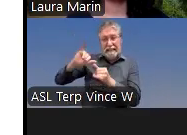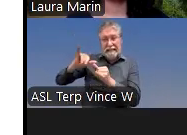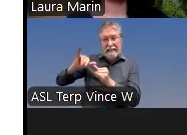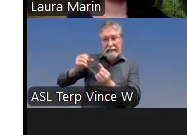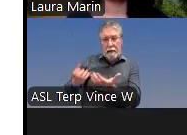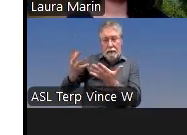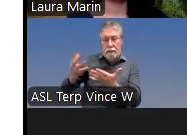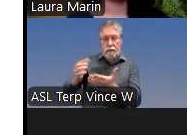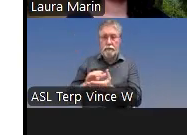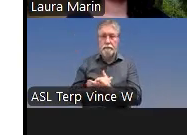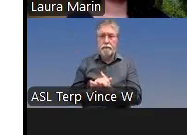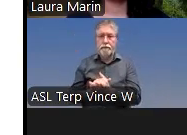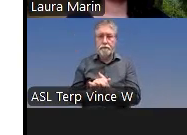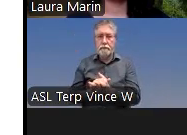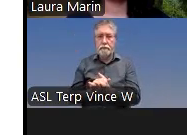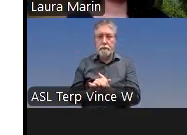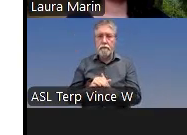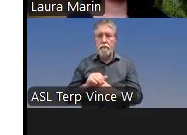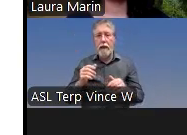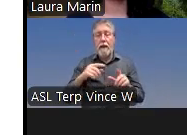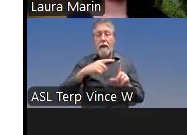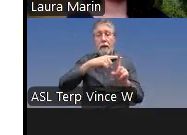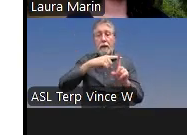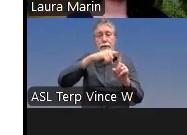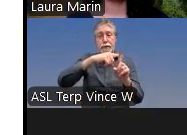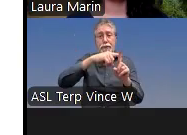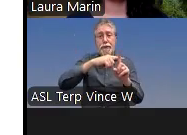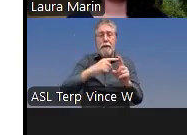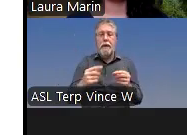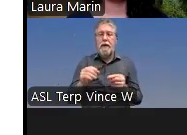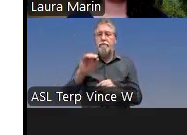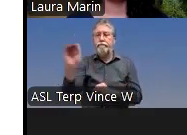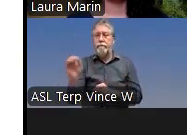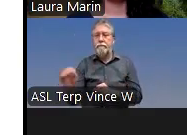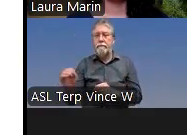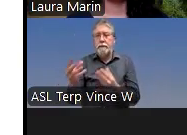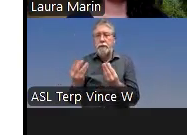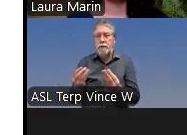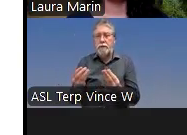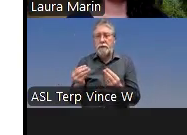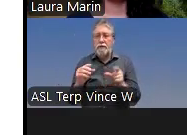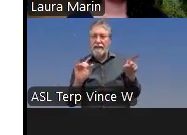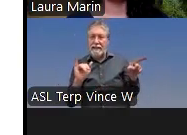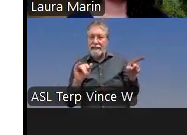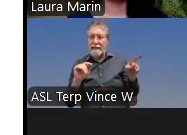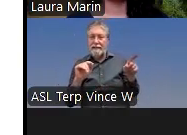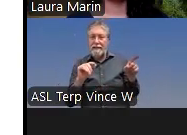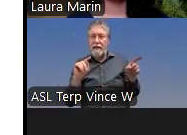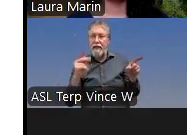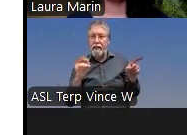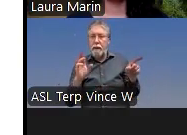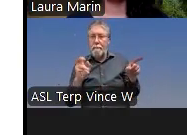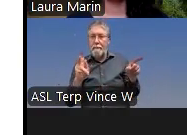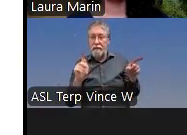a air temperature and relative humidity sensor. Shown here is the thermistor. Those are high precision in